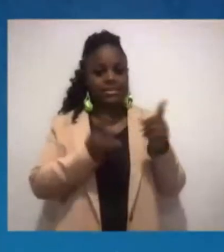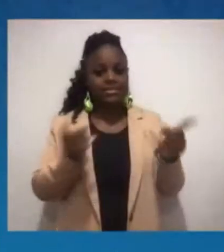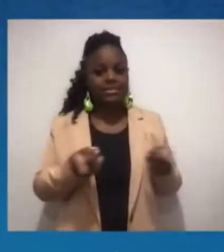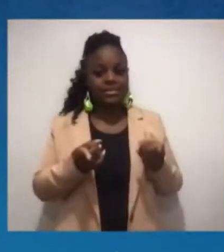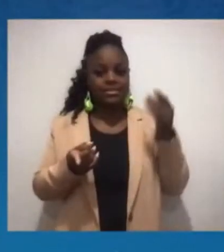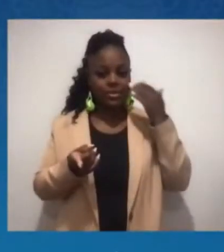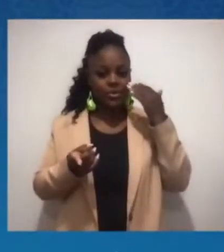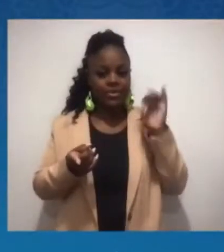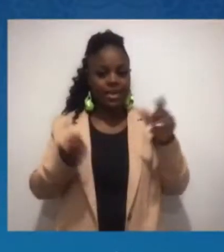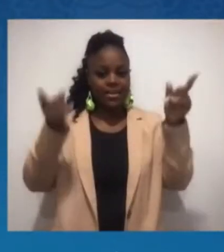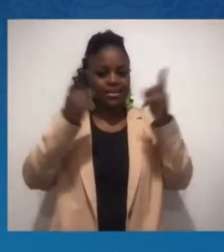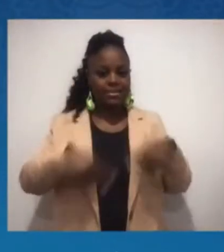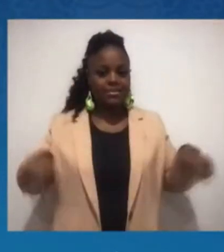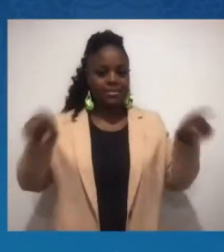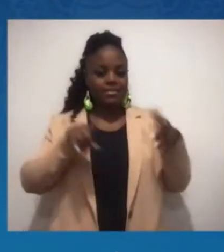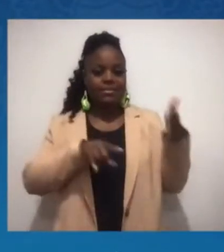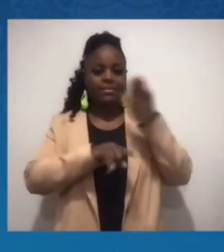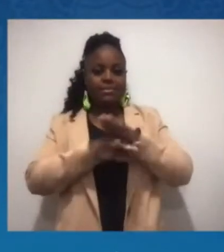3 usually.